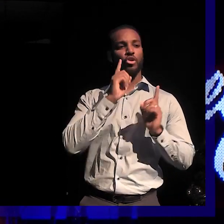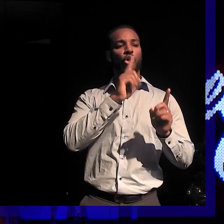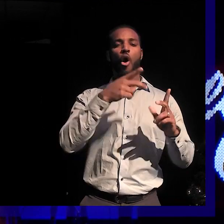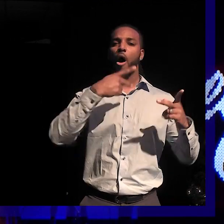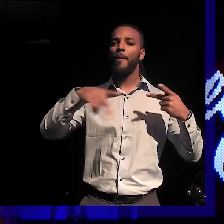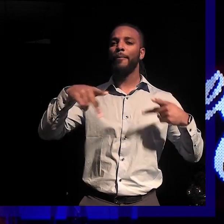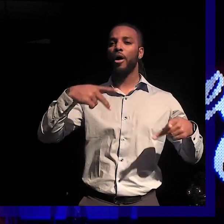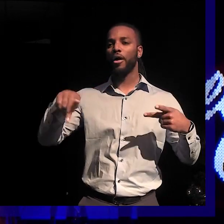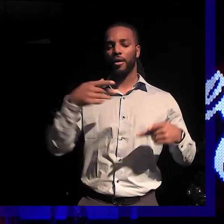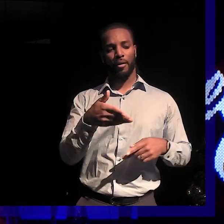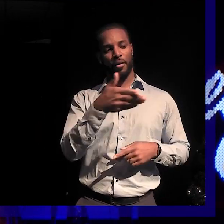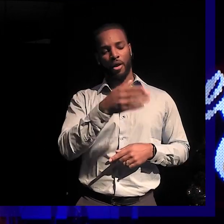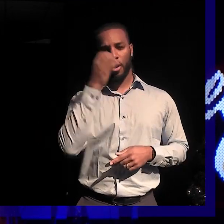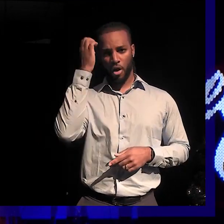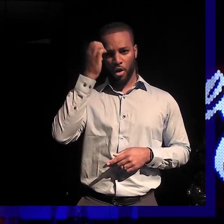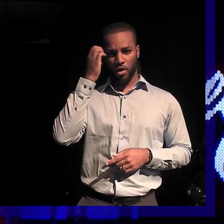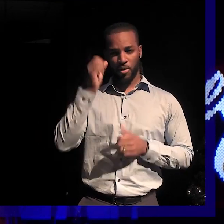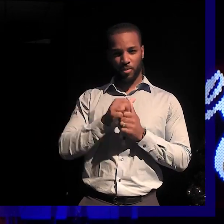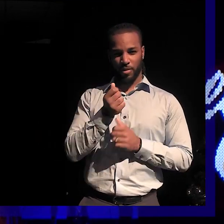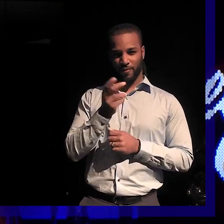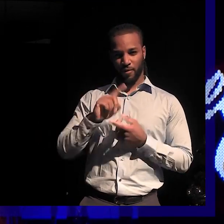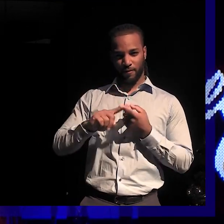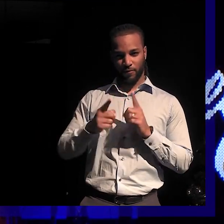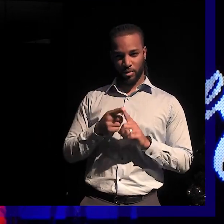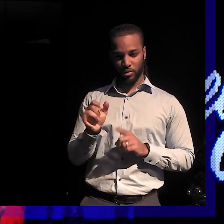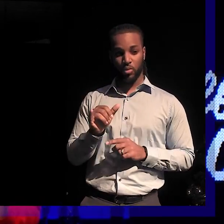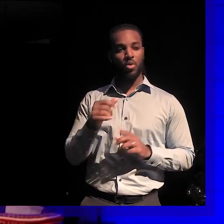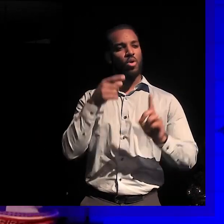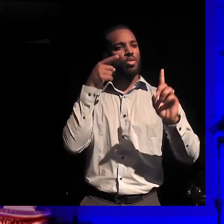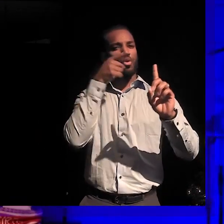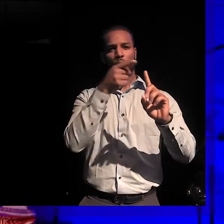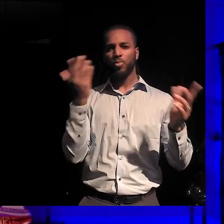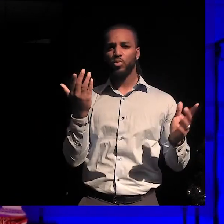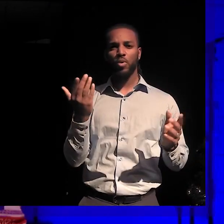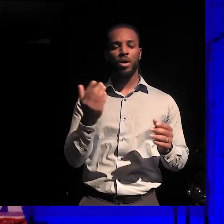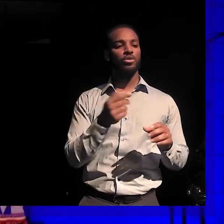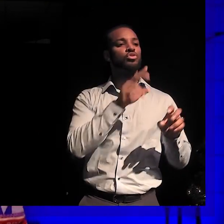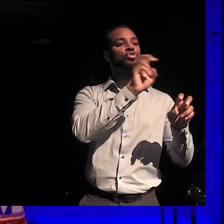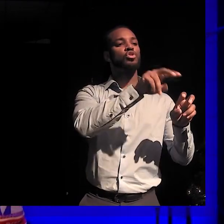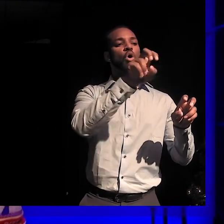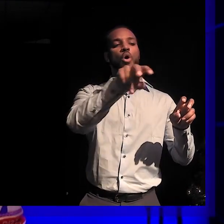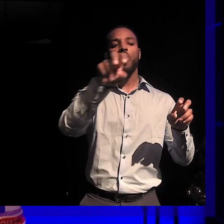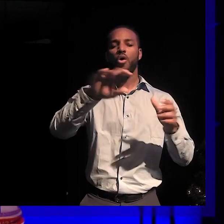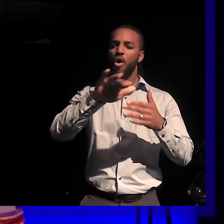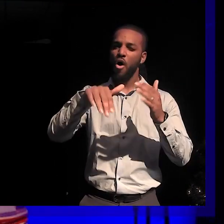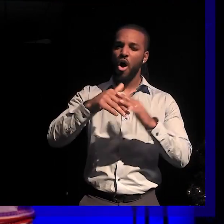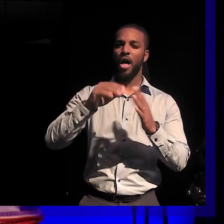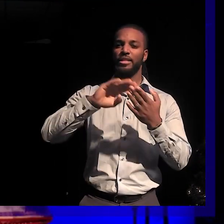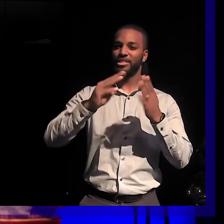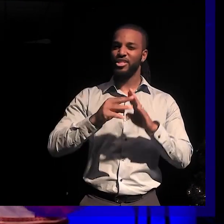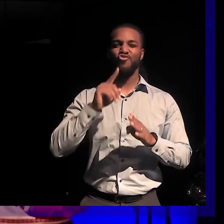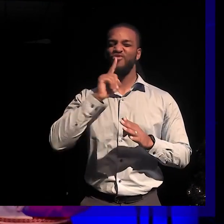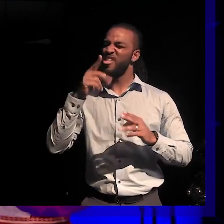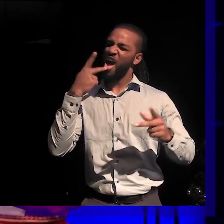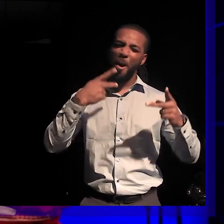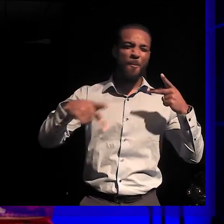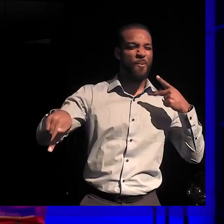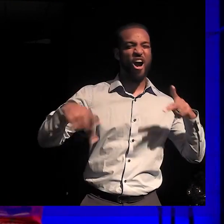with my brother and a couple friends. And the goal was to hit every city and really bring the house